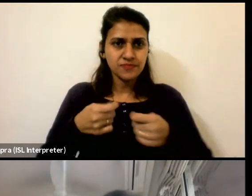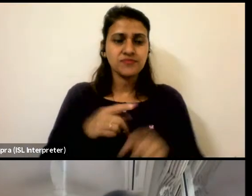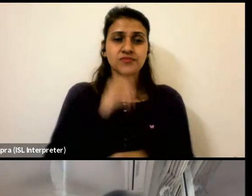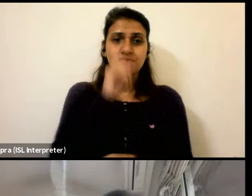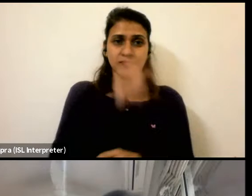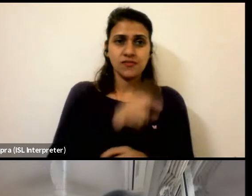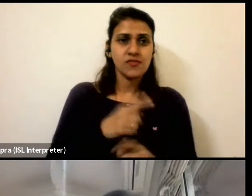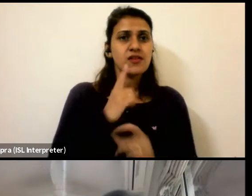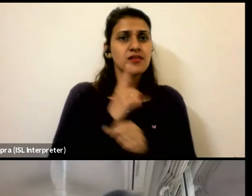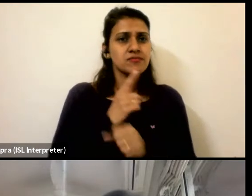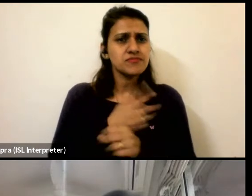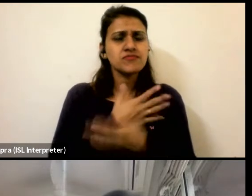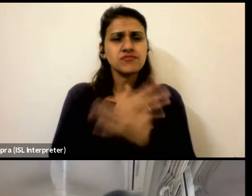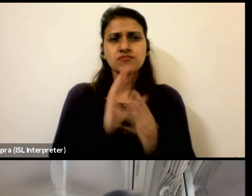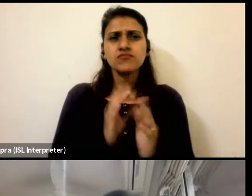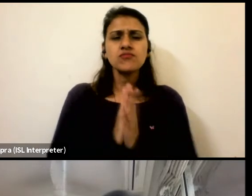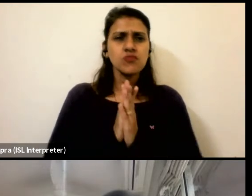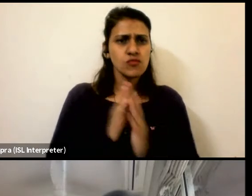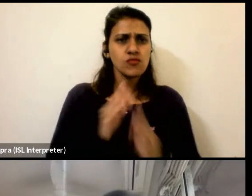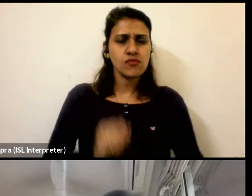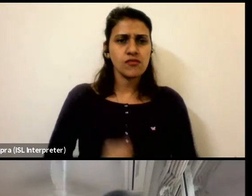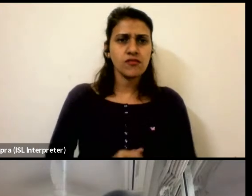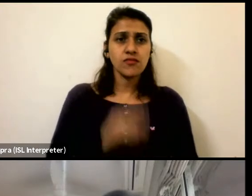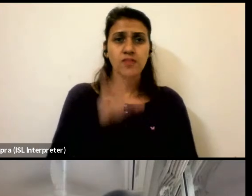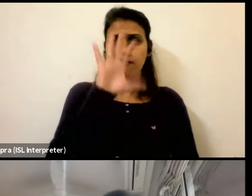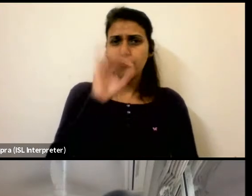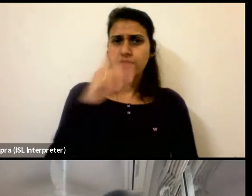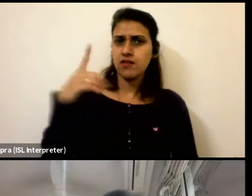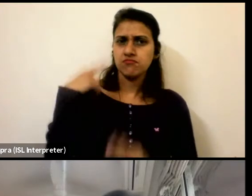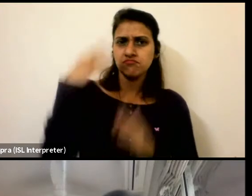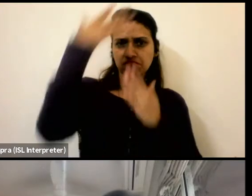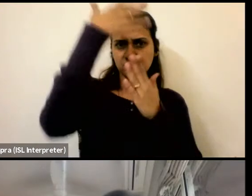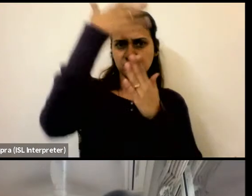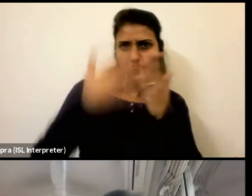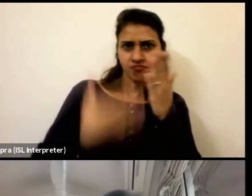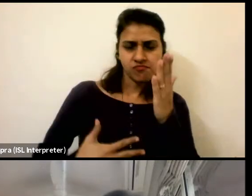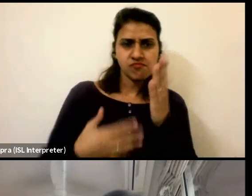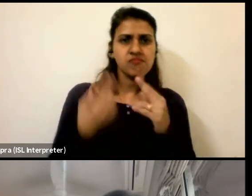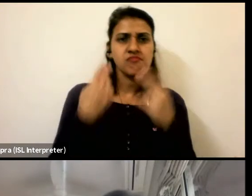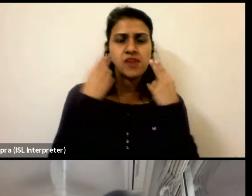featured in the world's 50 greatest leaders list by Fortune.